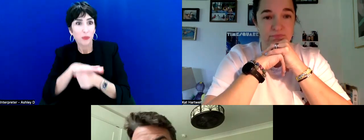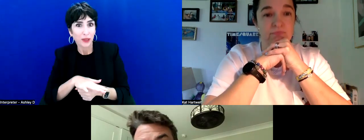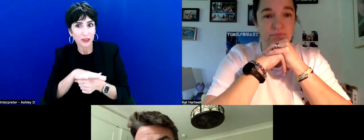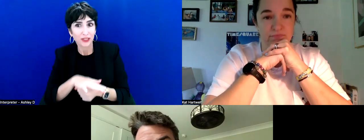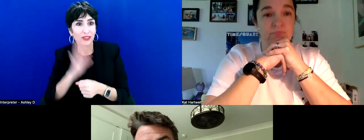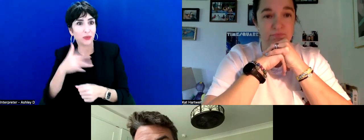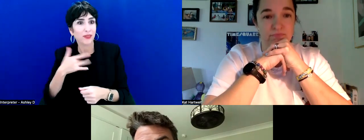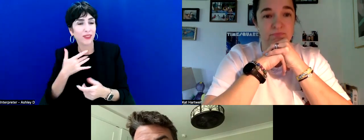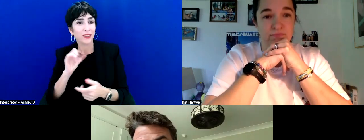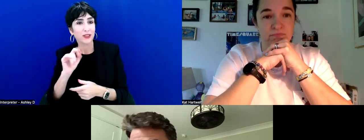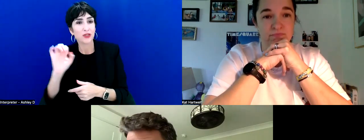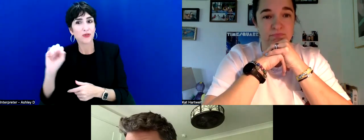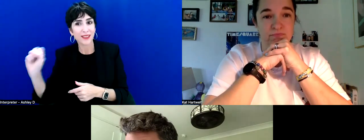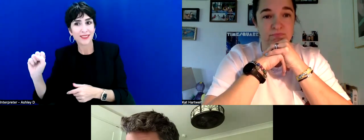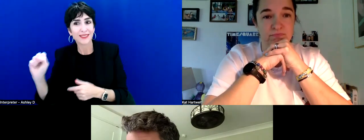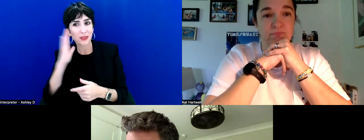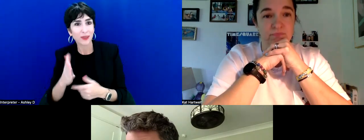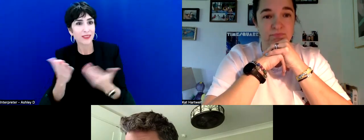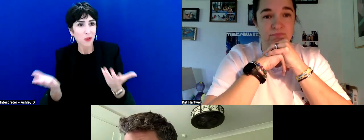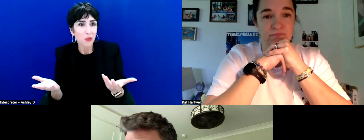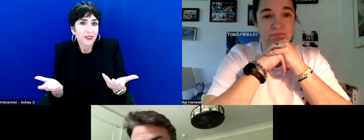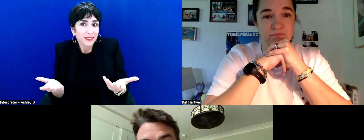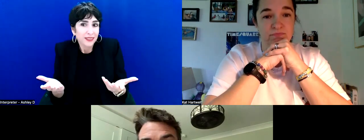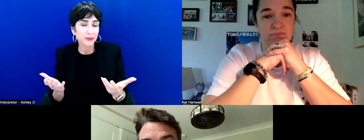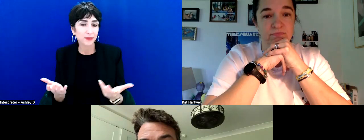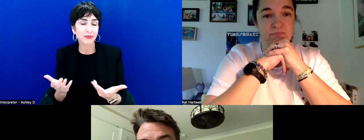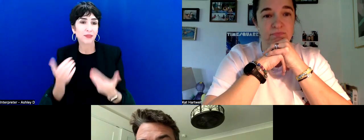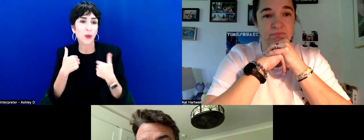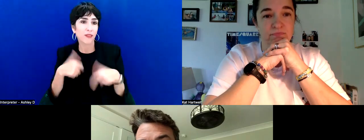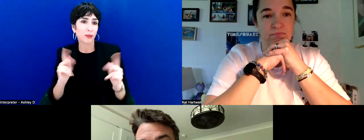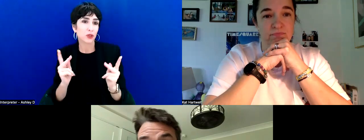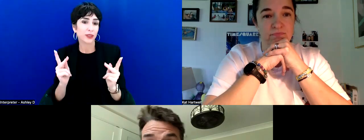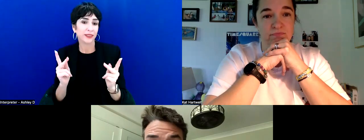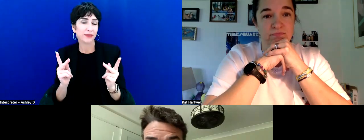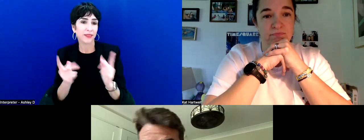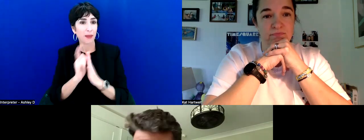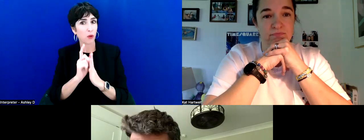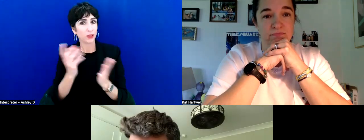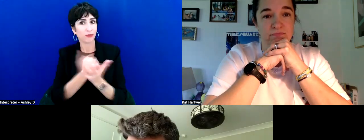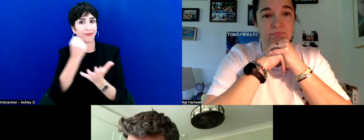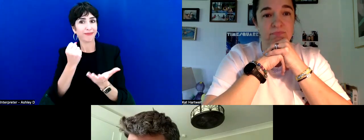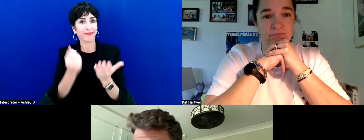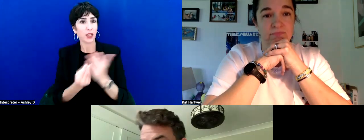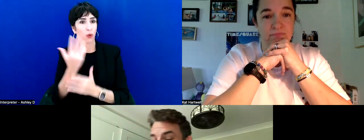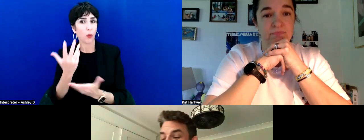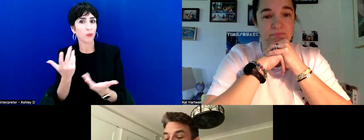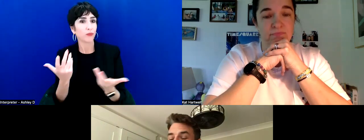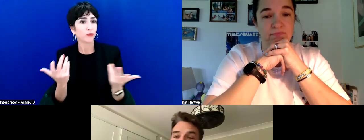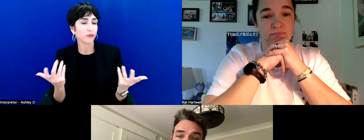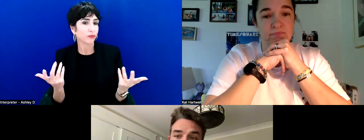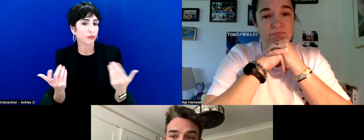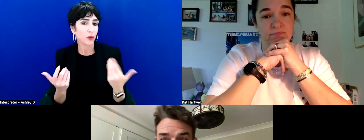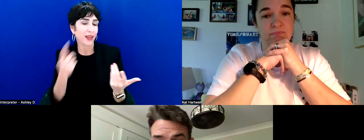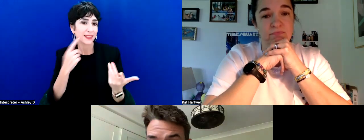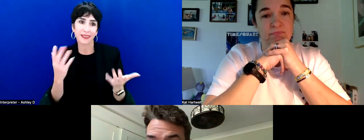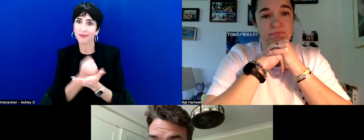to feel stress at some point in your life. And so you have the opportunity in that moment to grow. And so I say